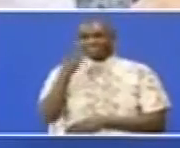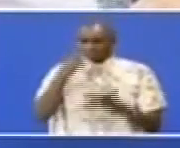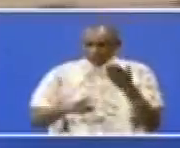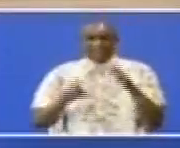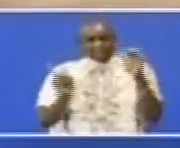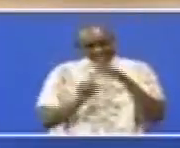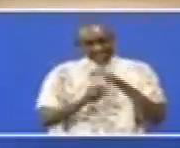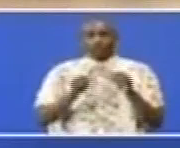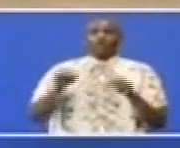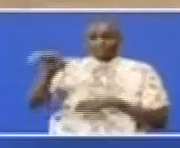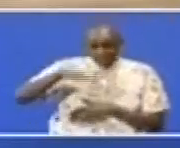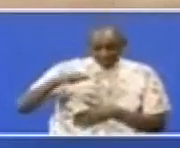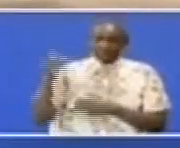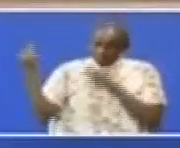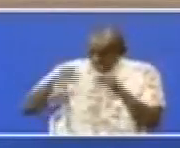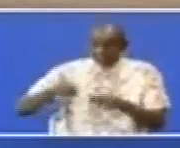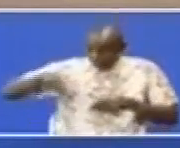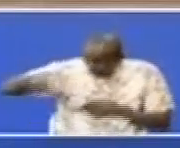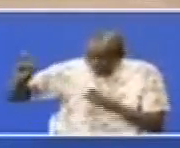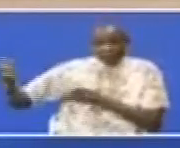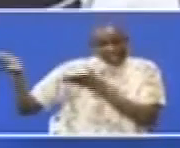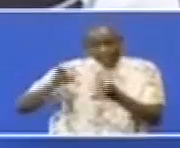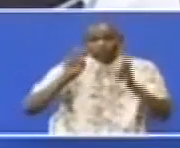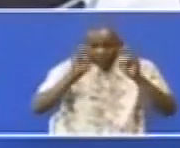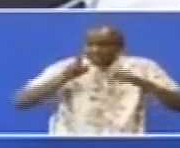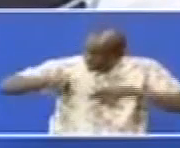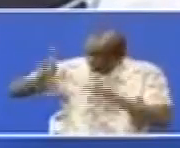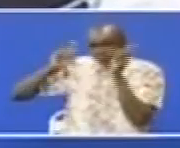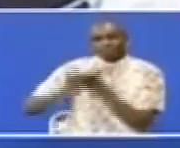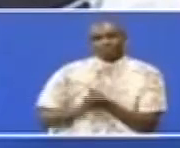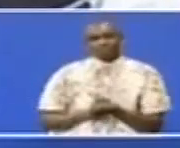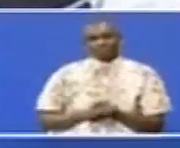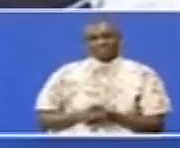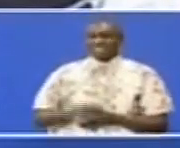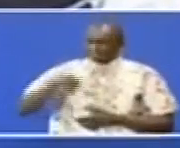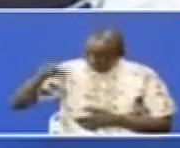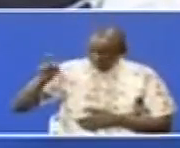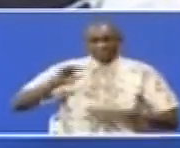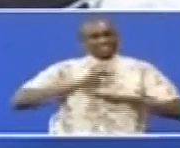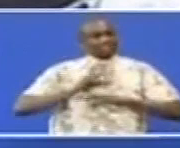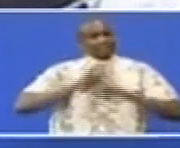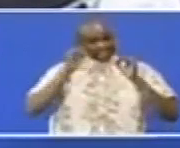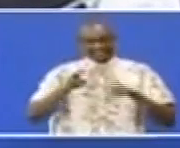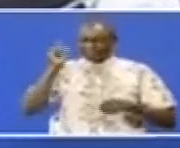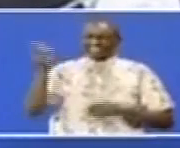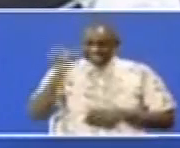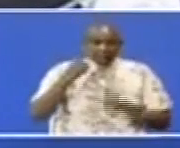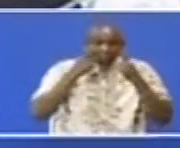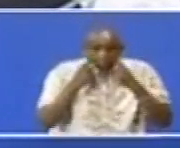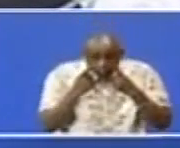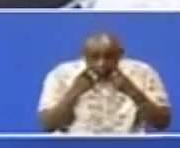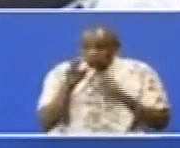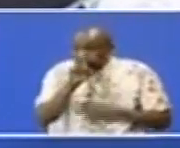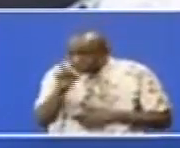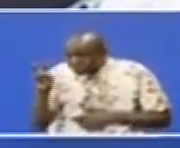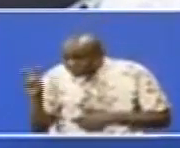waziri wa mazingira kuwaleta katika maeneo haya ili wajionee. That they would not be satisfied until they have come themselves